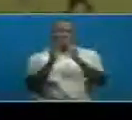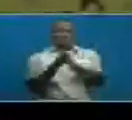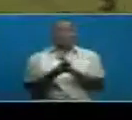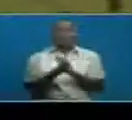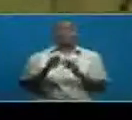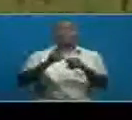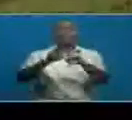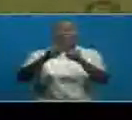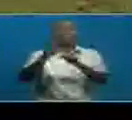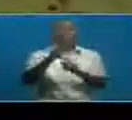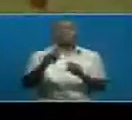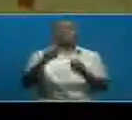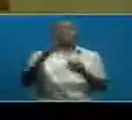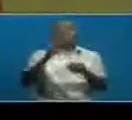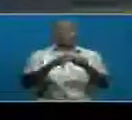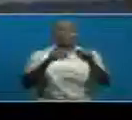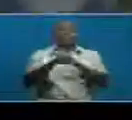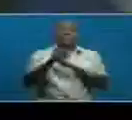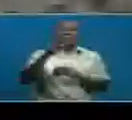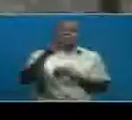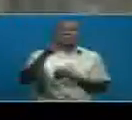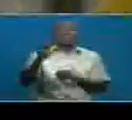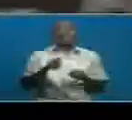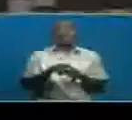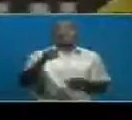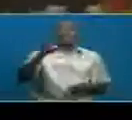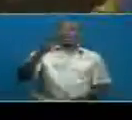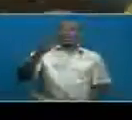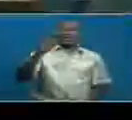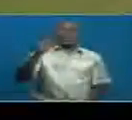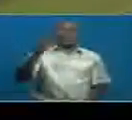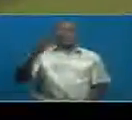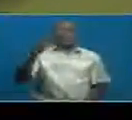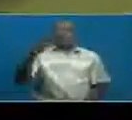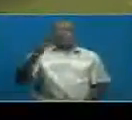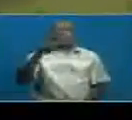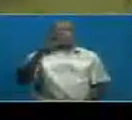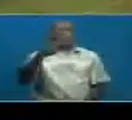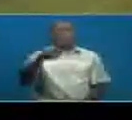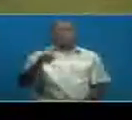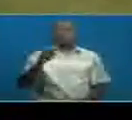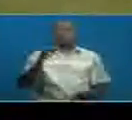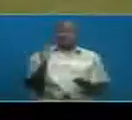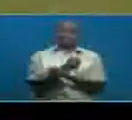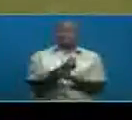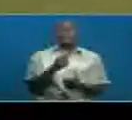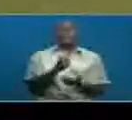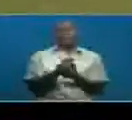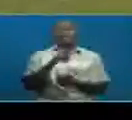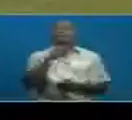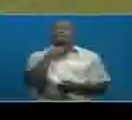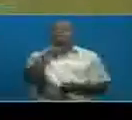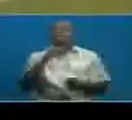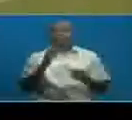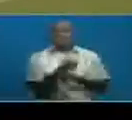kick. Sadio Diallo scored twice, with Nabi Suma, Abdul Kamara and Mamadou Ba also scoring to win the